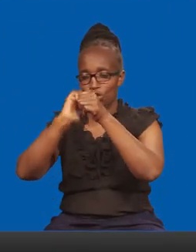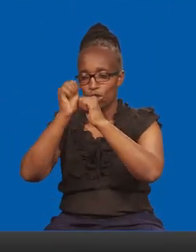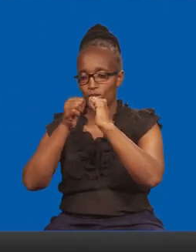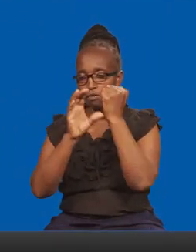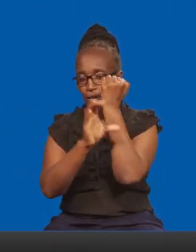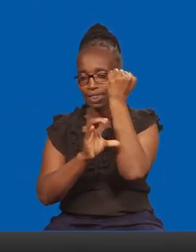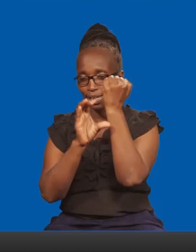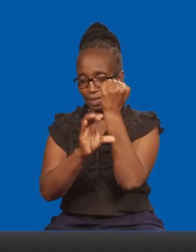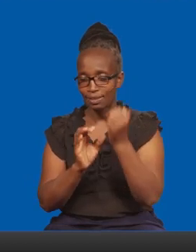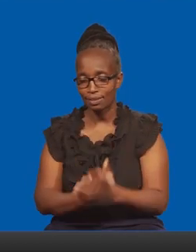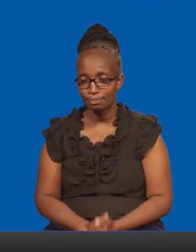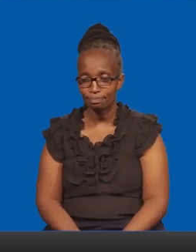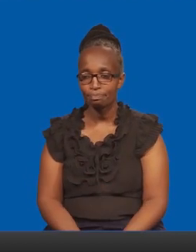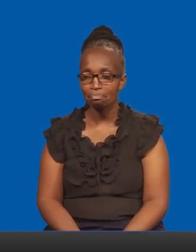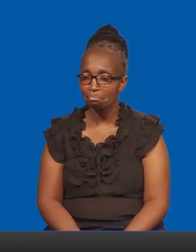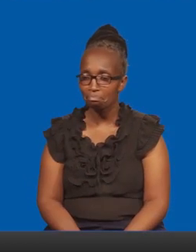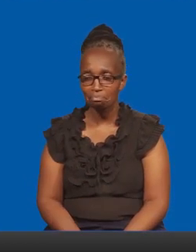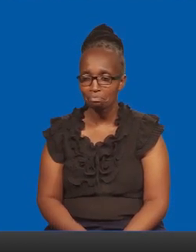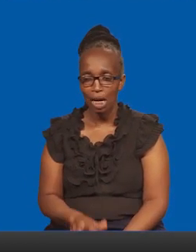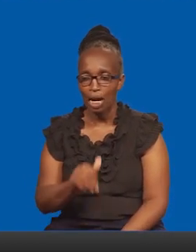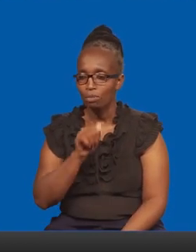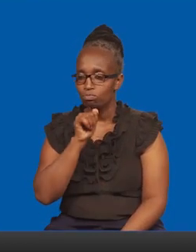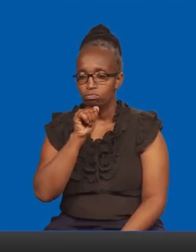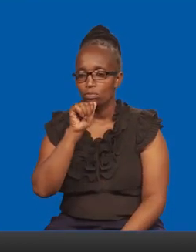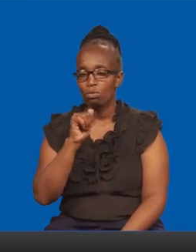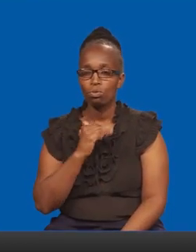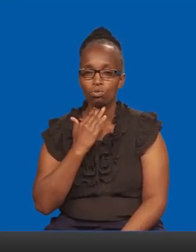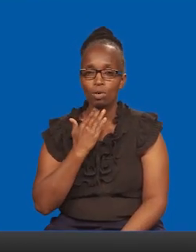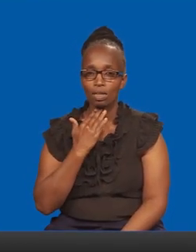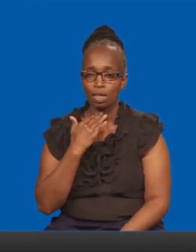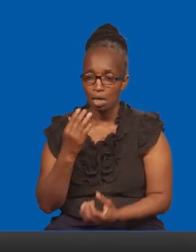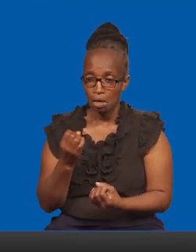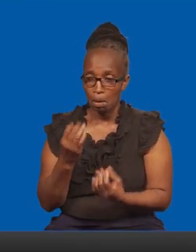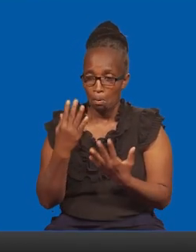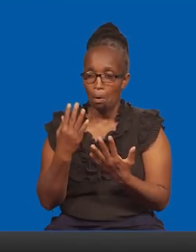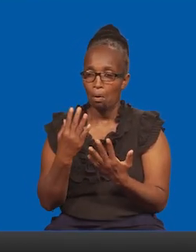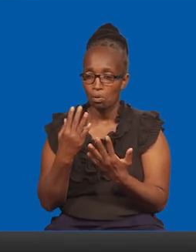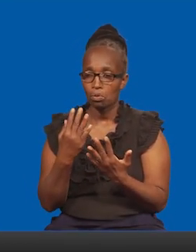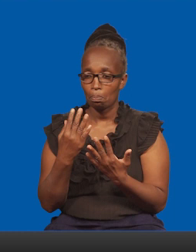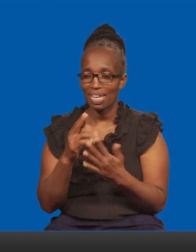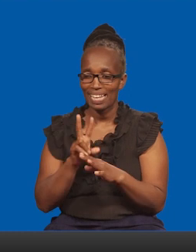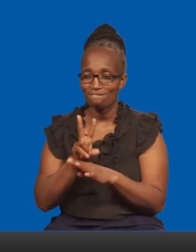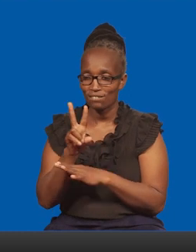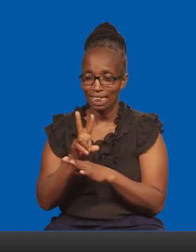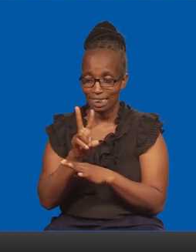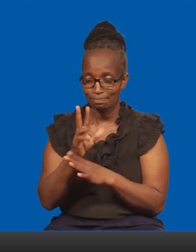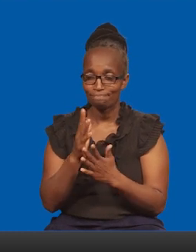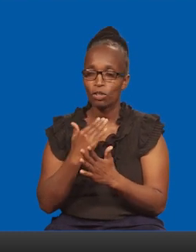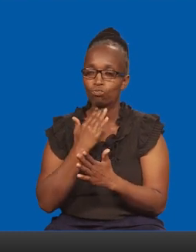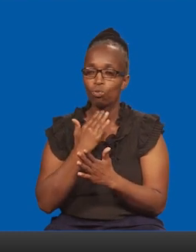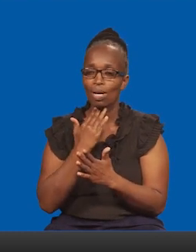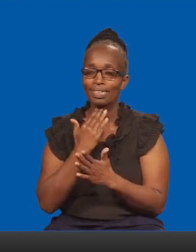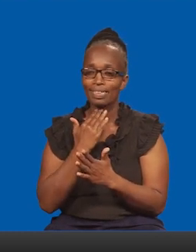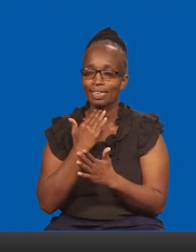ambayo yamekumba sana mataifa ya Afrika. We do not want any more to be in the